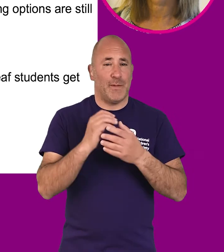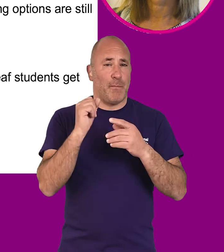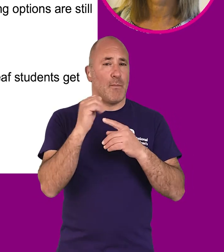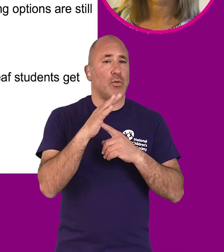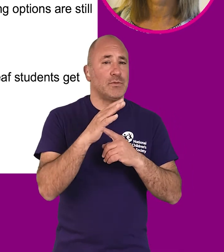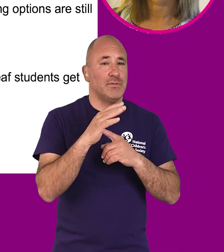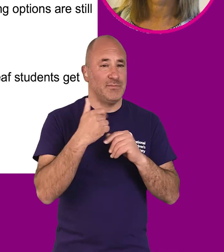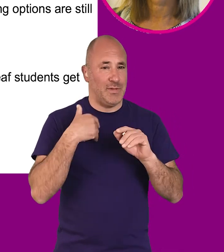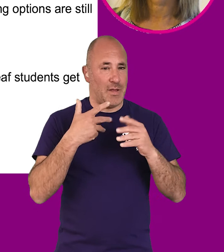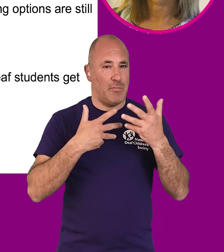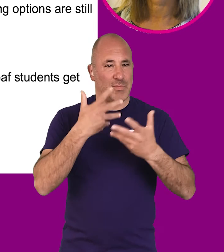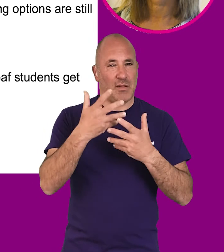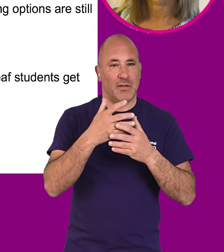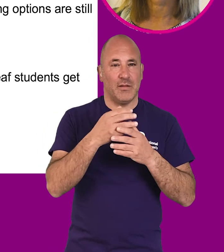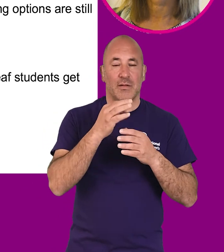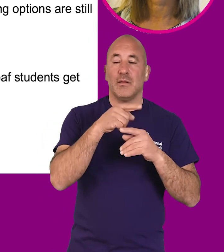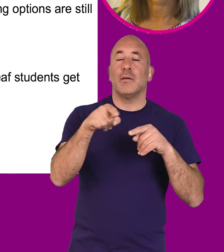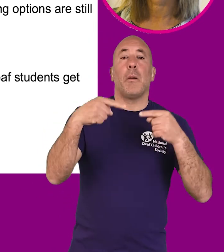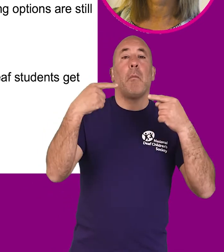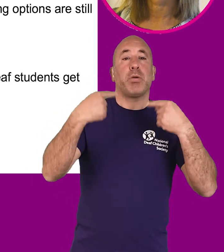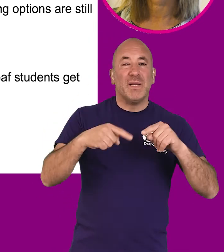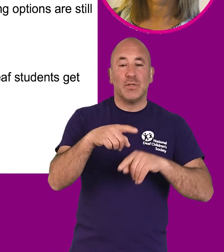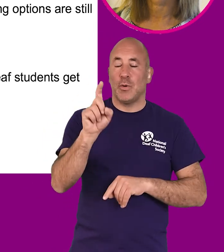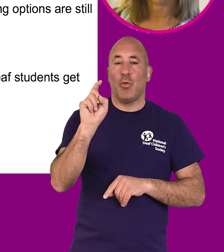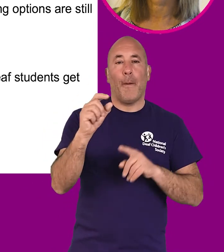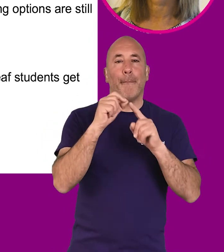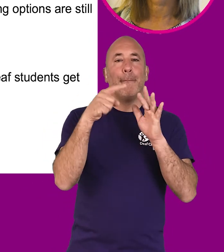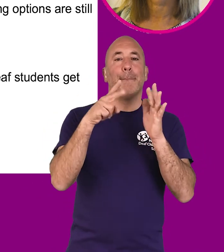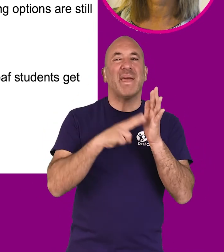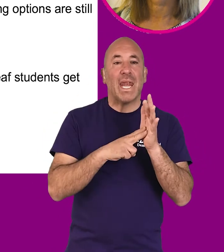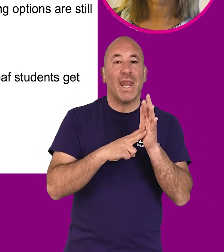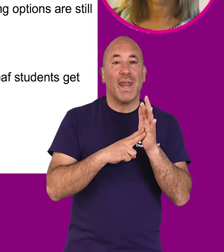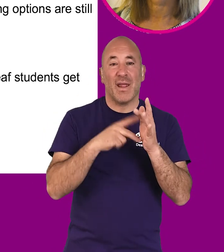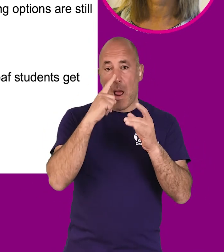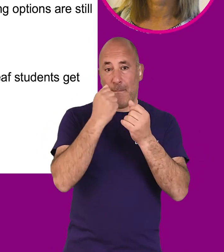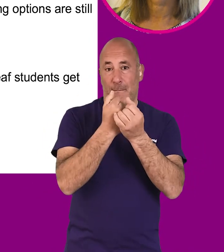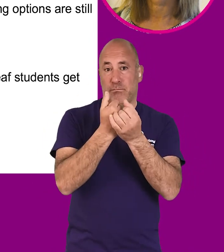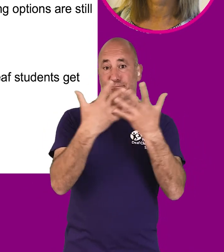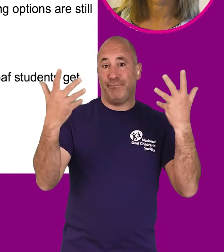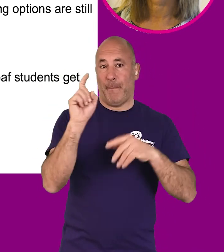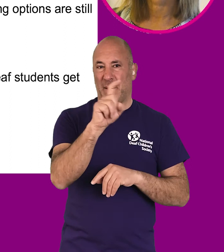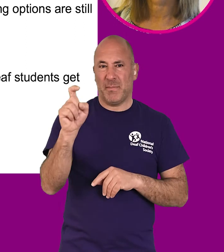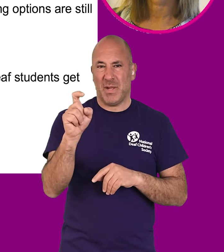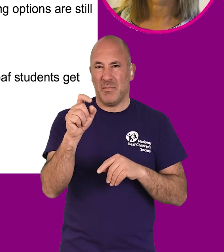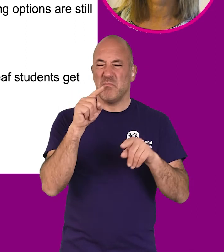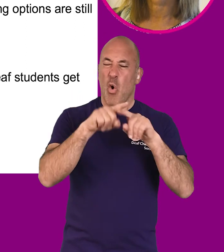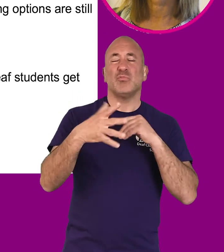It's important, as I mentioned earlier, to give people permission to multi-pin as well.